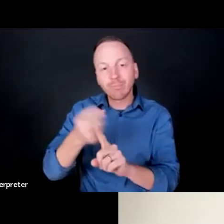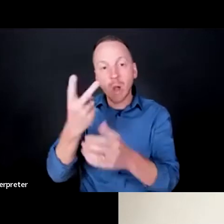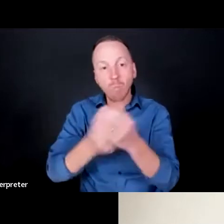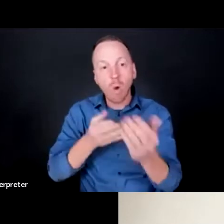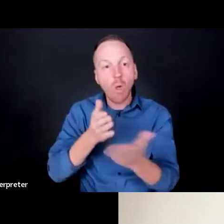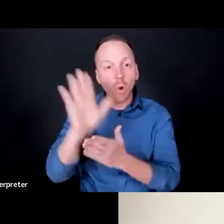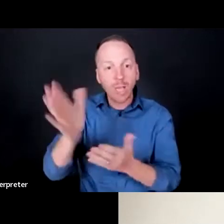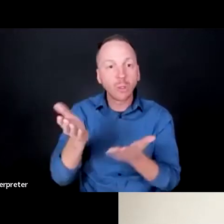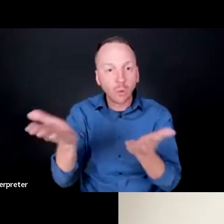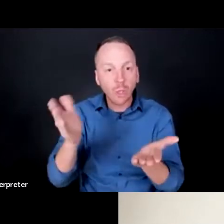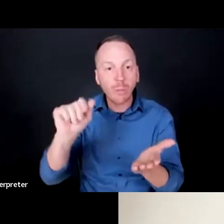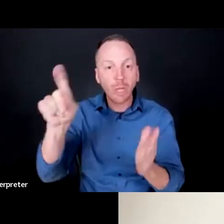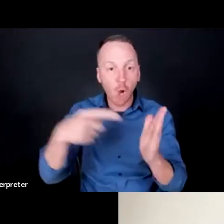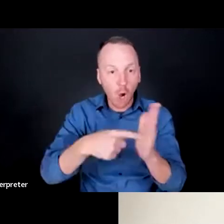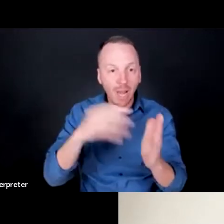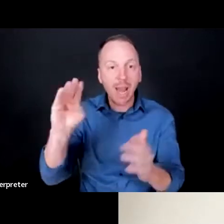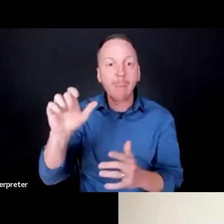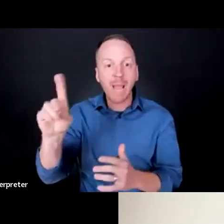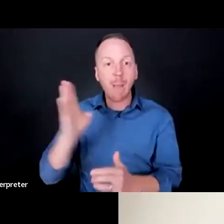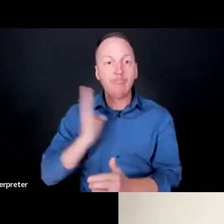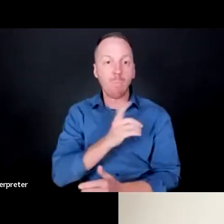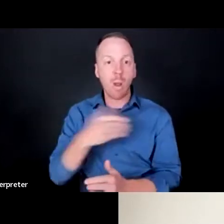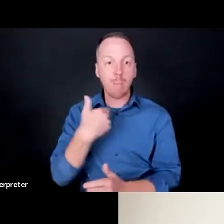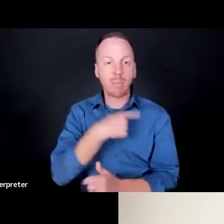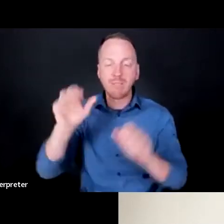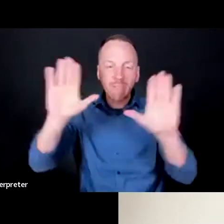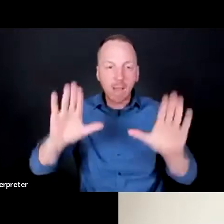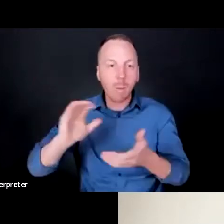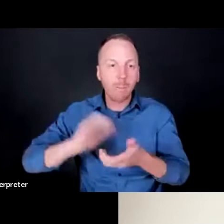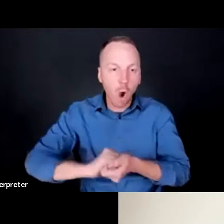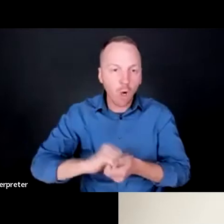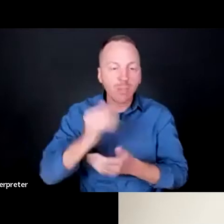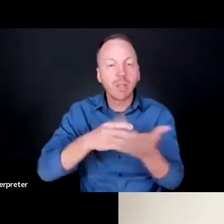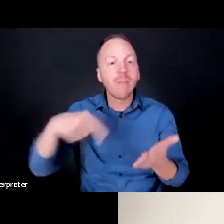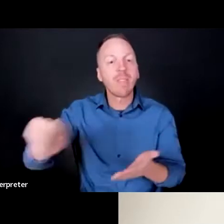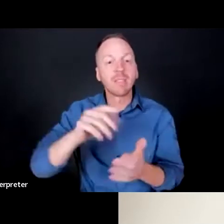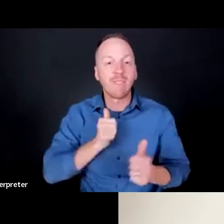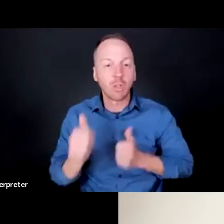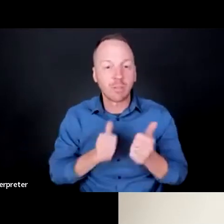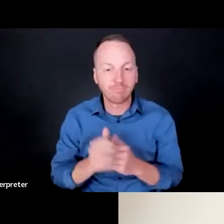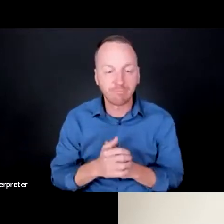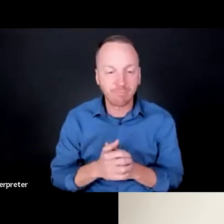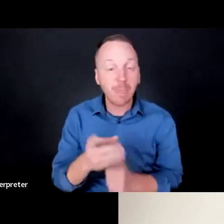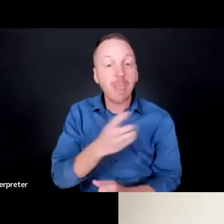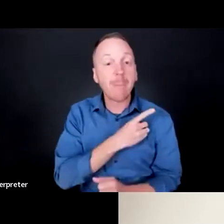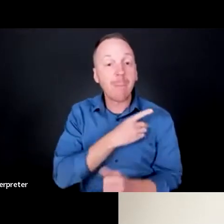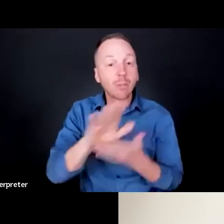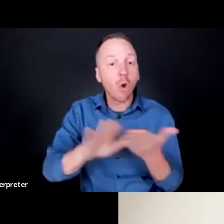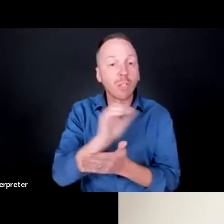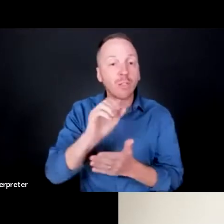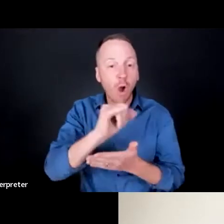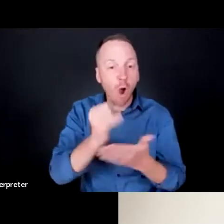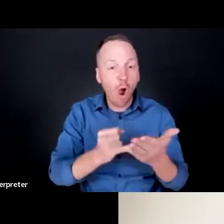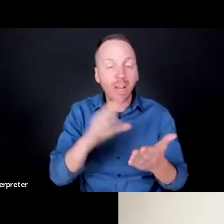his stewardship at Target as well as being an MCAD board member has just been a phenomenal partner in some of these efforts. The Minneapolis College of Art and Design